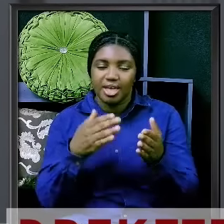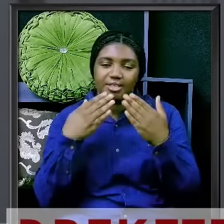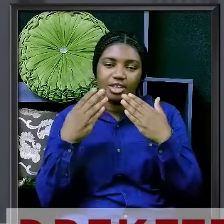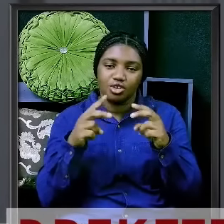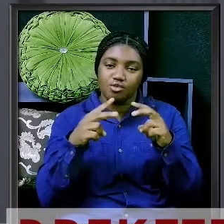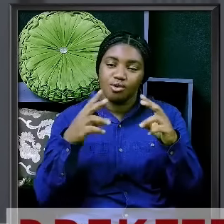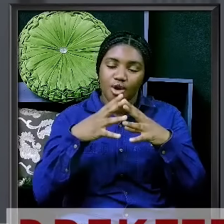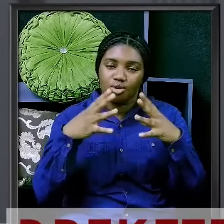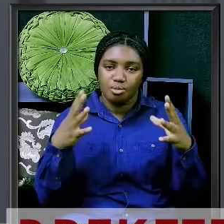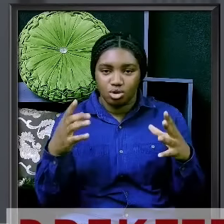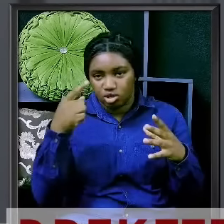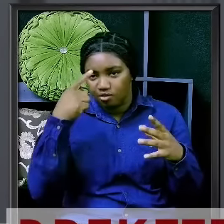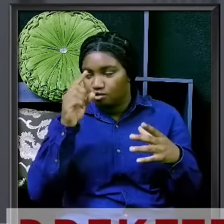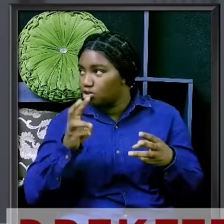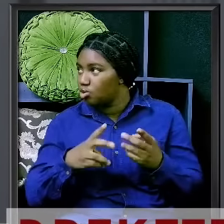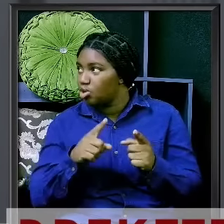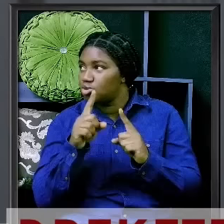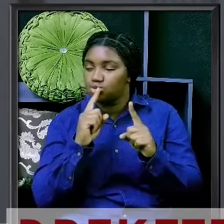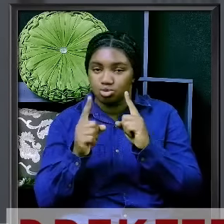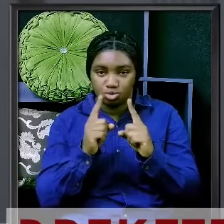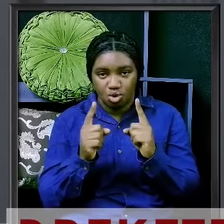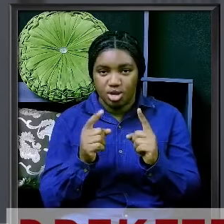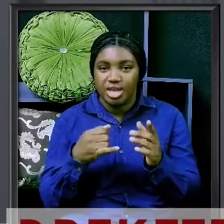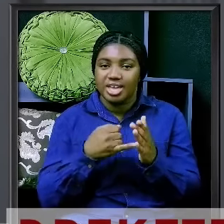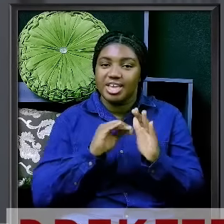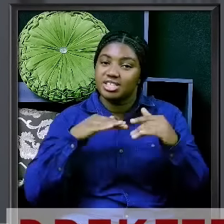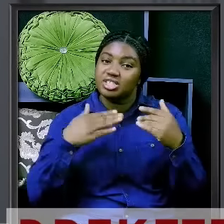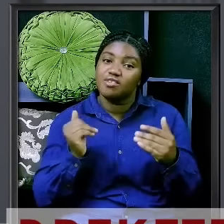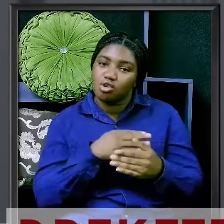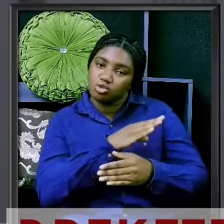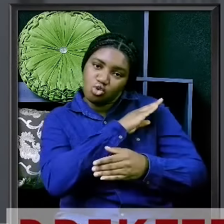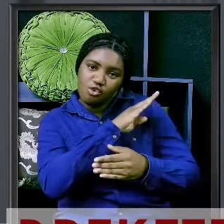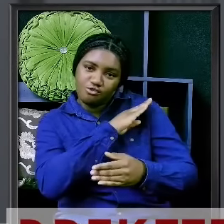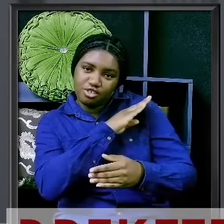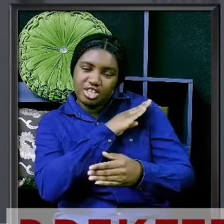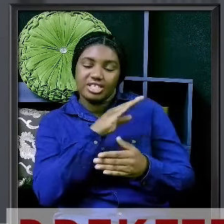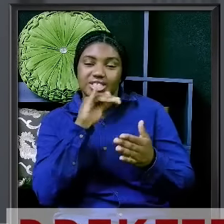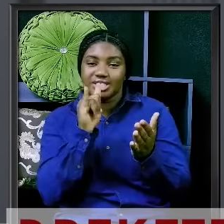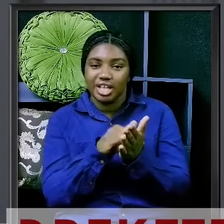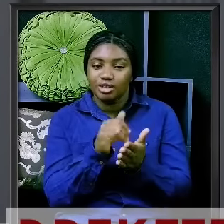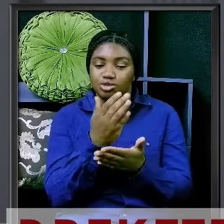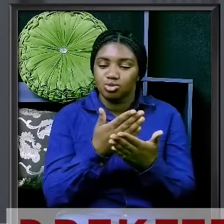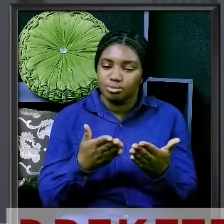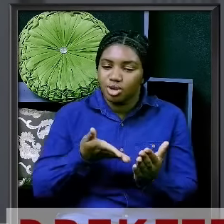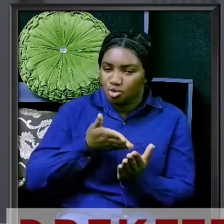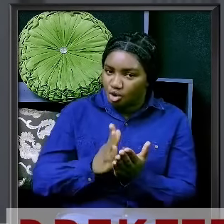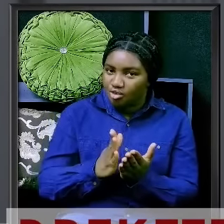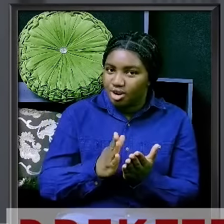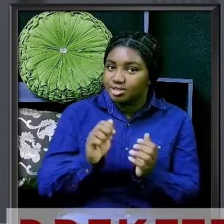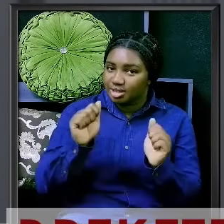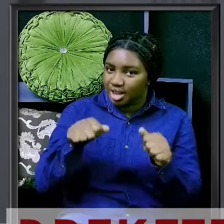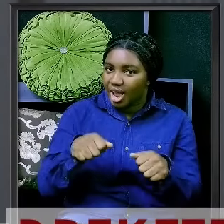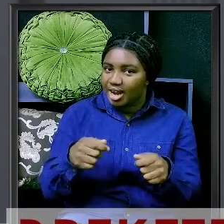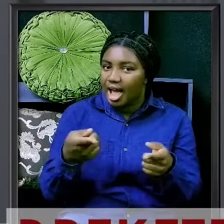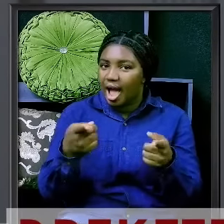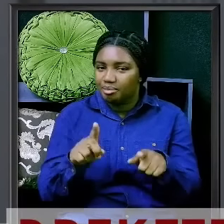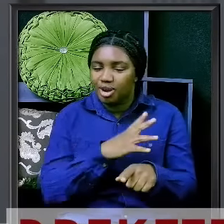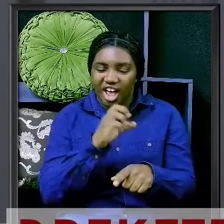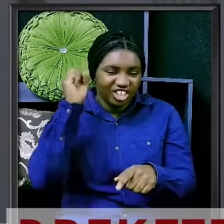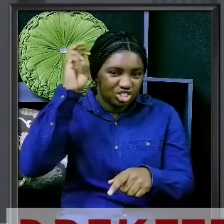much indeed for the way where you talk. At least it gives us confidence back. Say something correct fit happen, and then she go